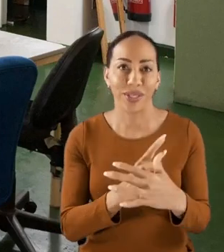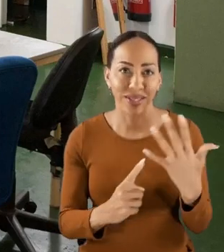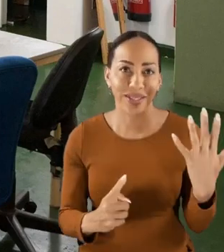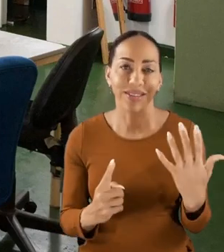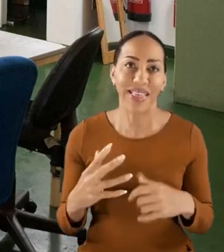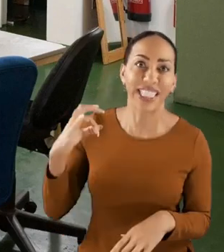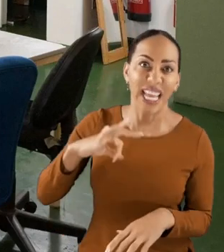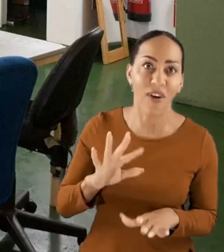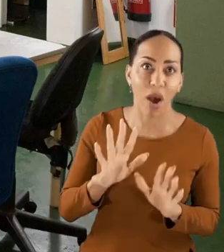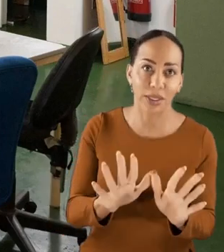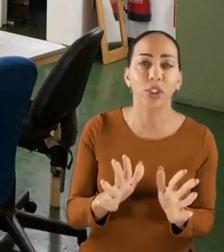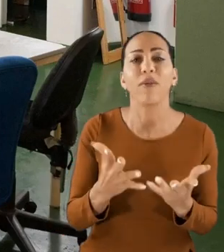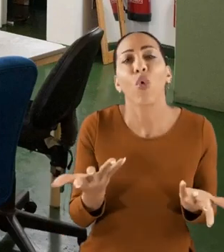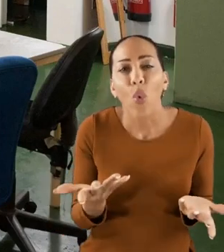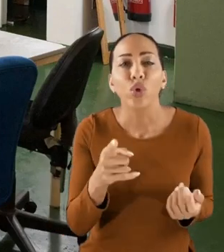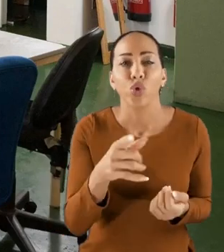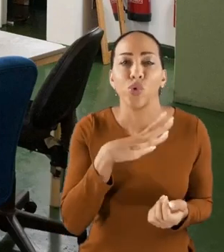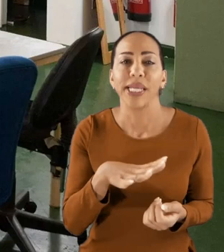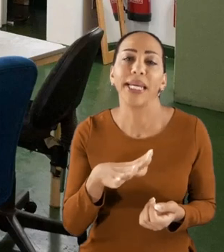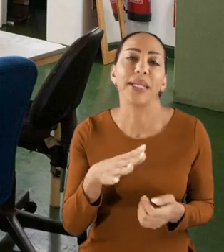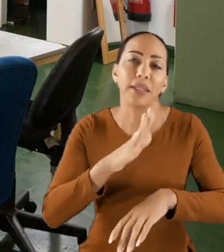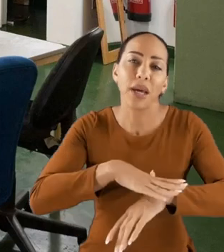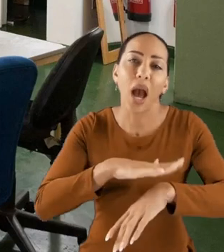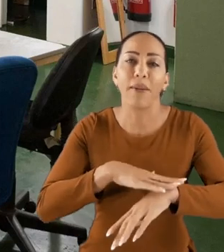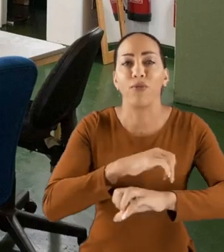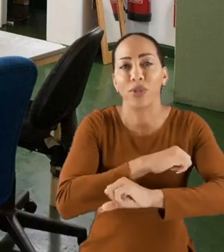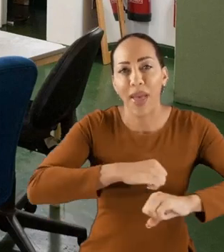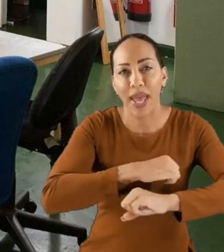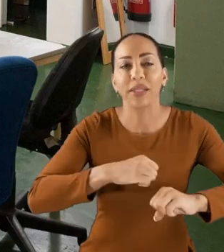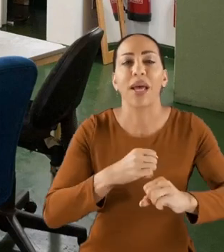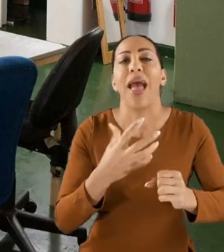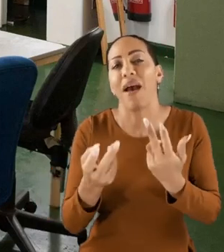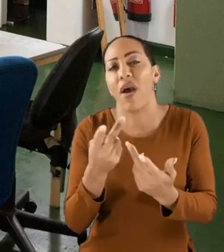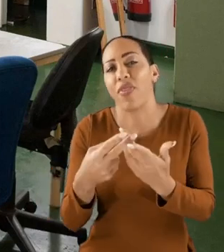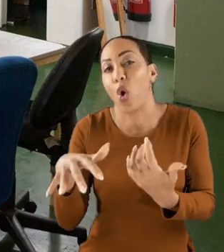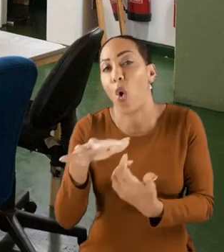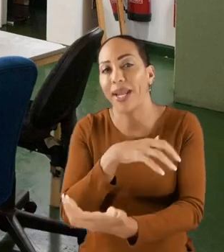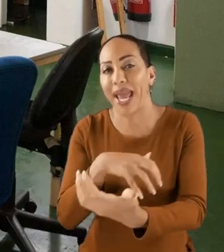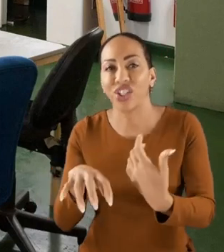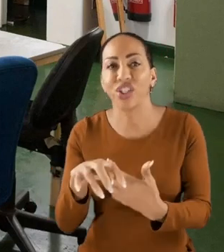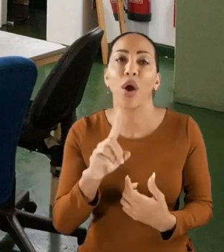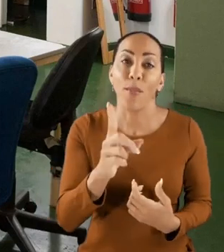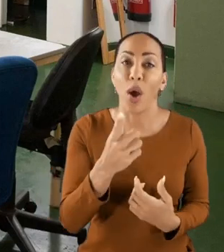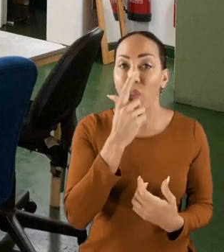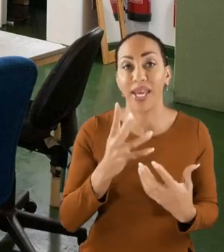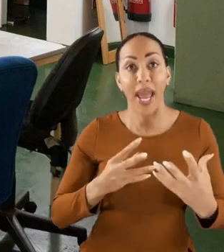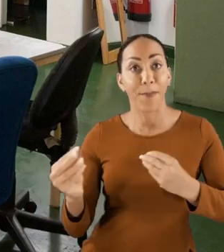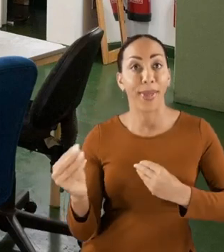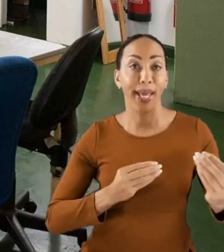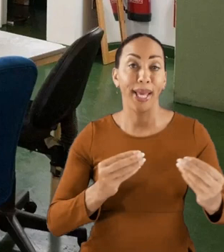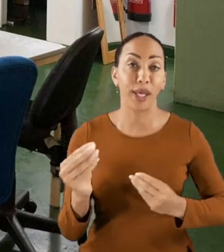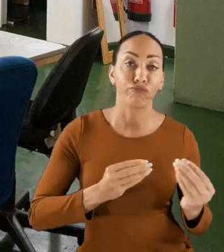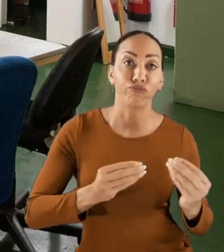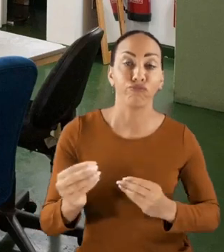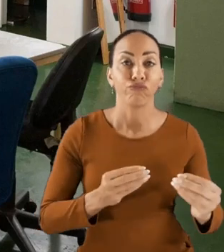actually of course we need space. You need space to do things, and people need space, and there's logistical stuff. So there's other complications, but